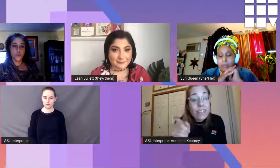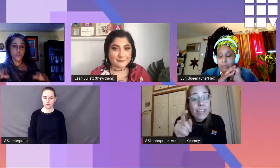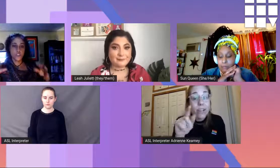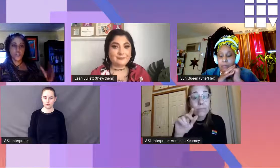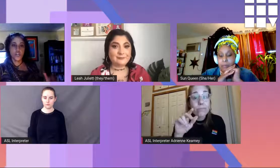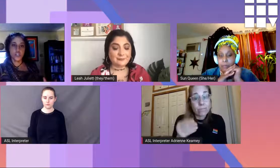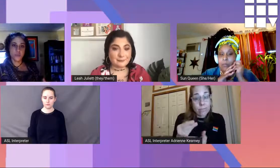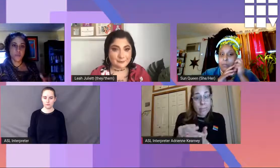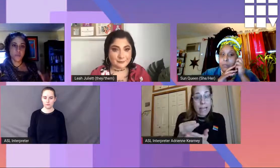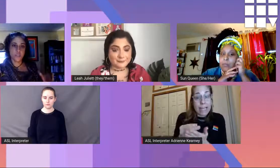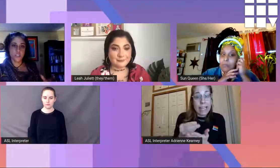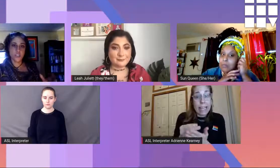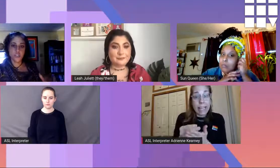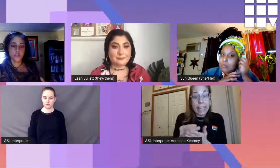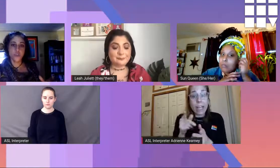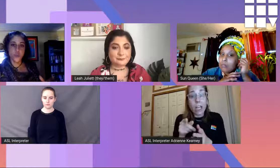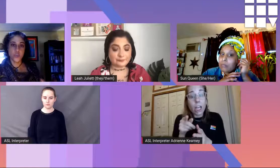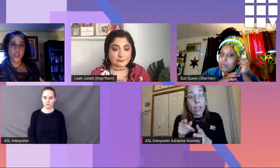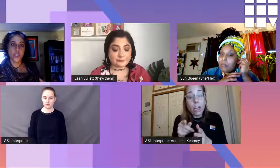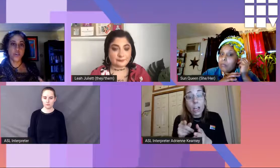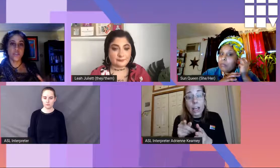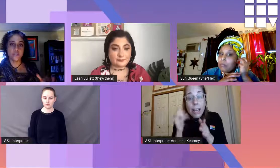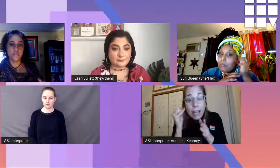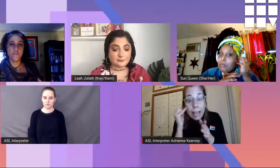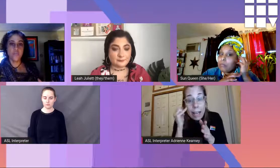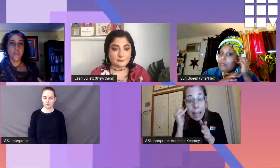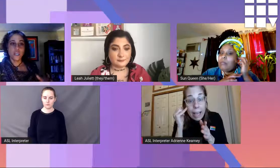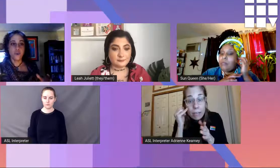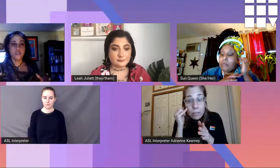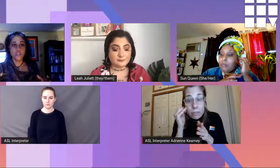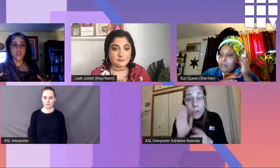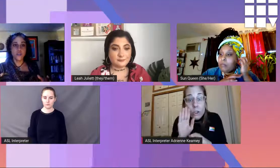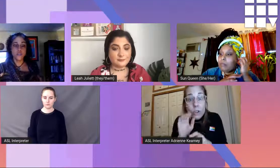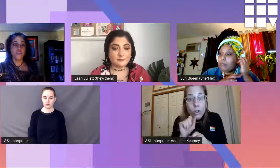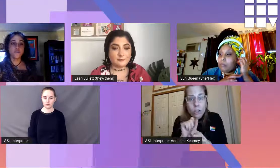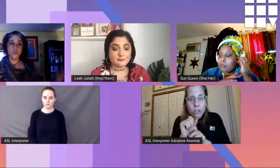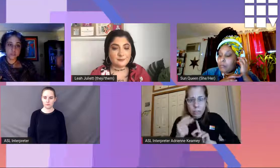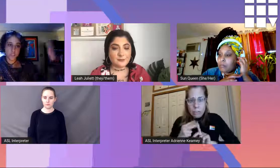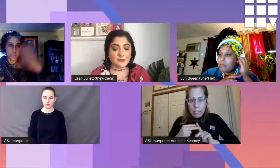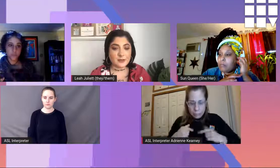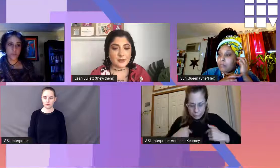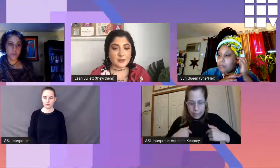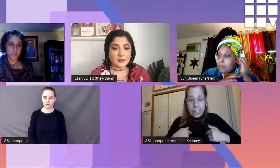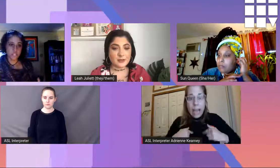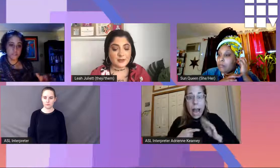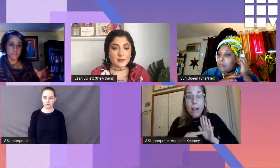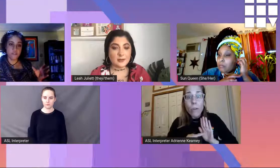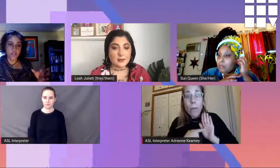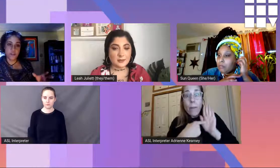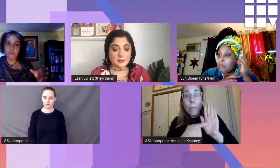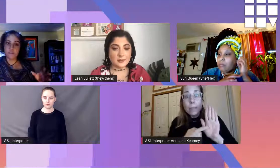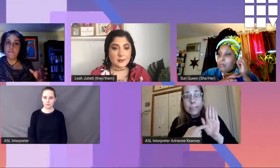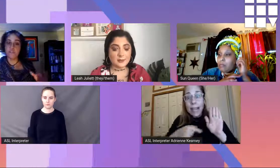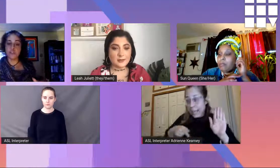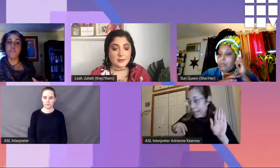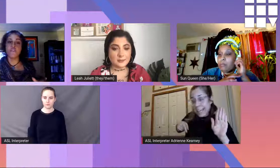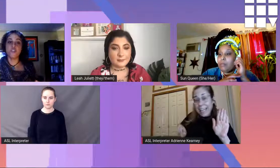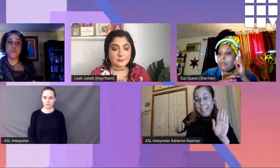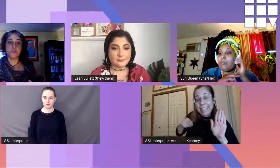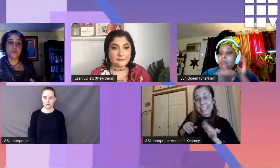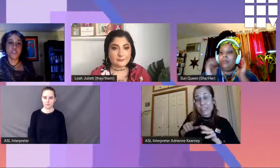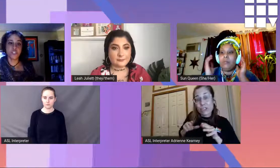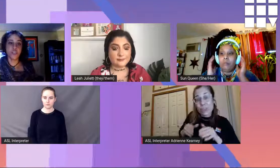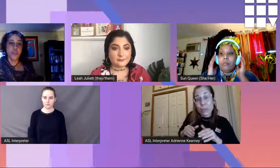human being who is charged with representing others who are not yourself, you are taking yourself personally and putting yourself in a very, very,